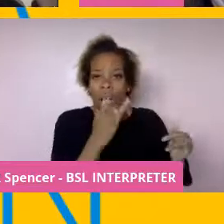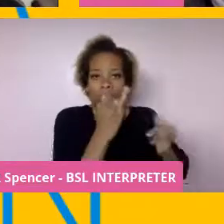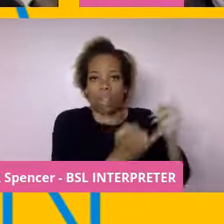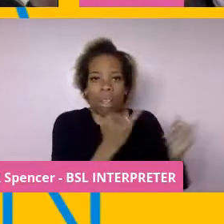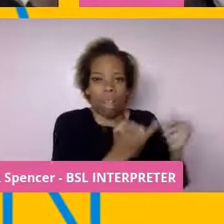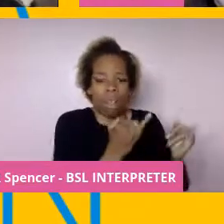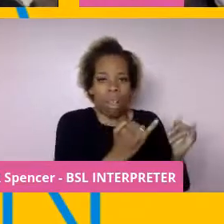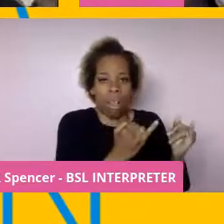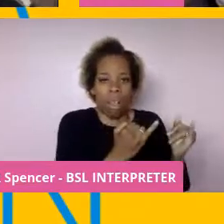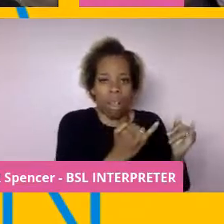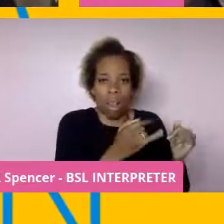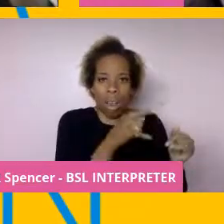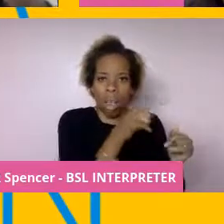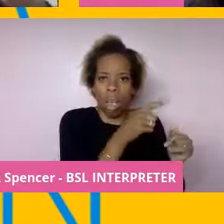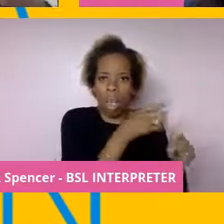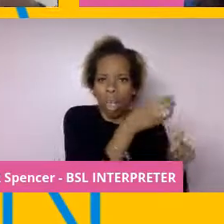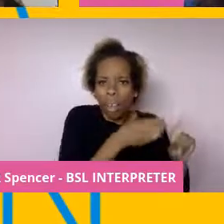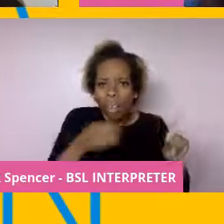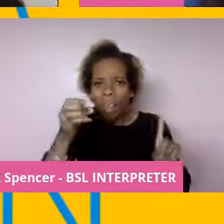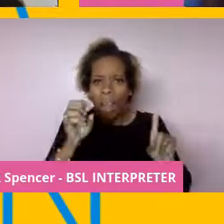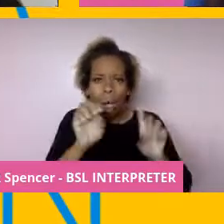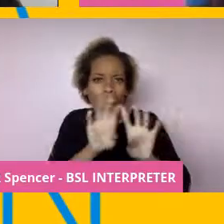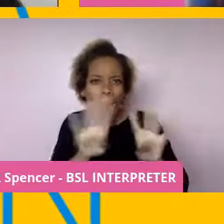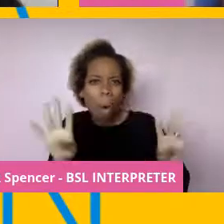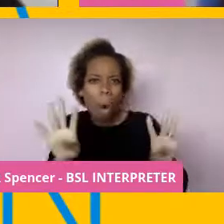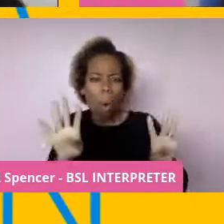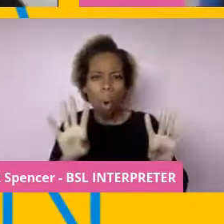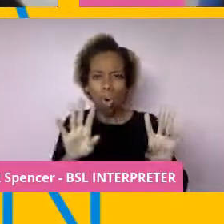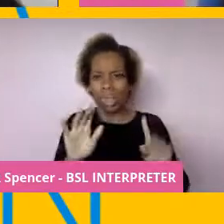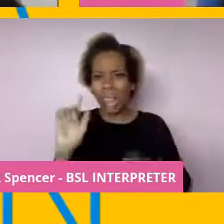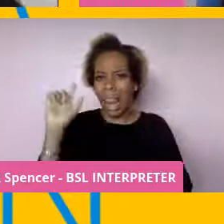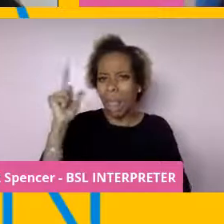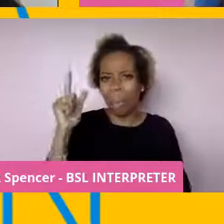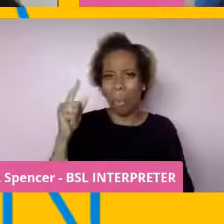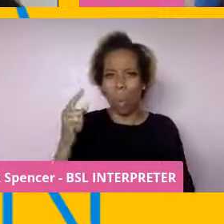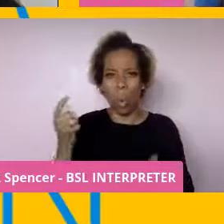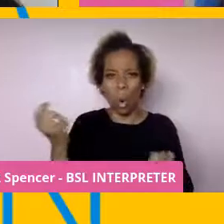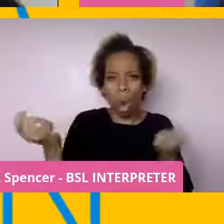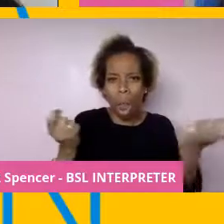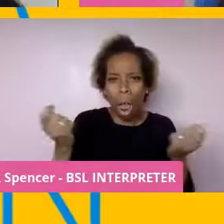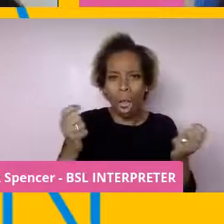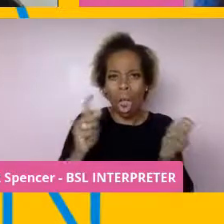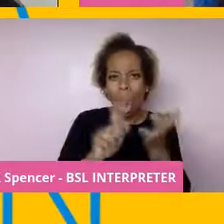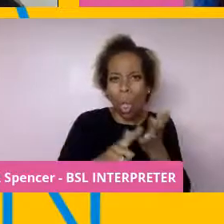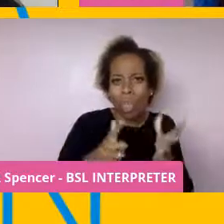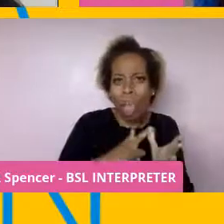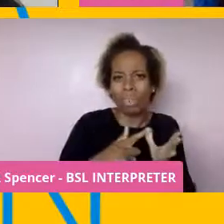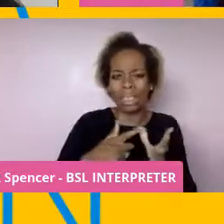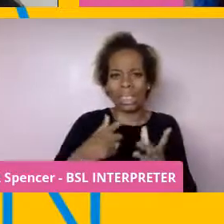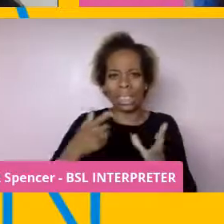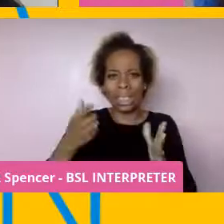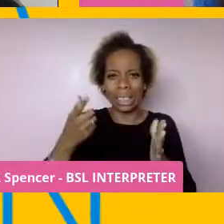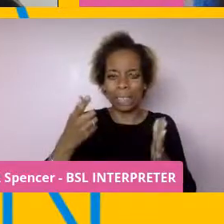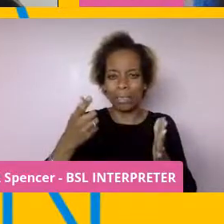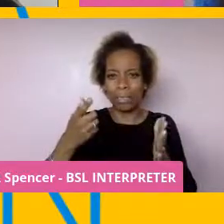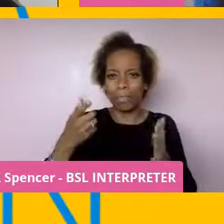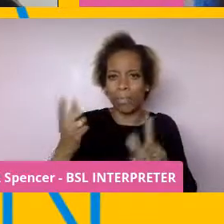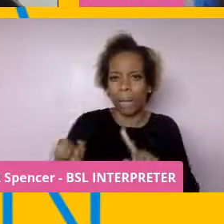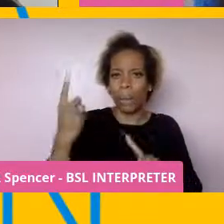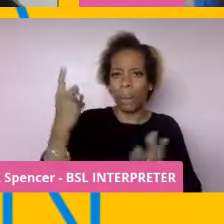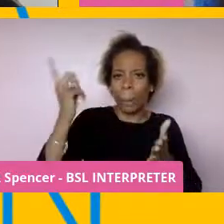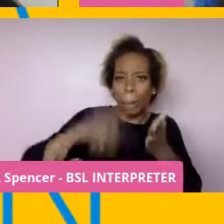boards around Liverpool, or local authority kind of commissions on education,